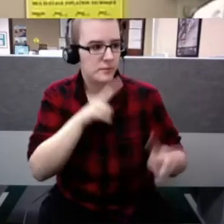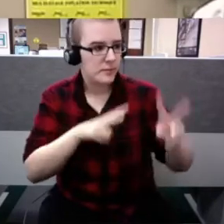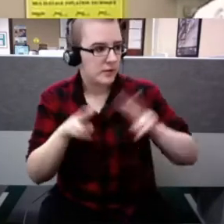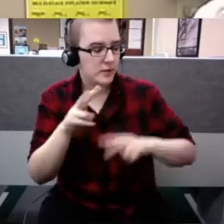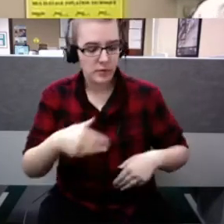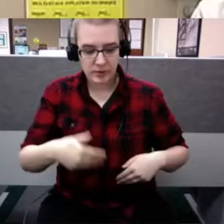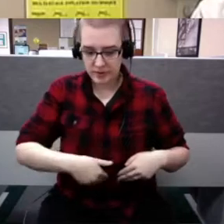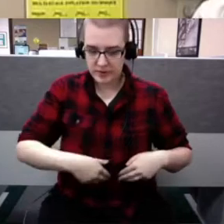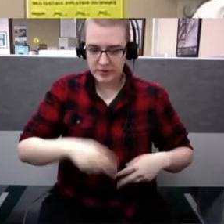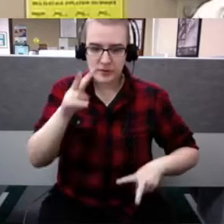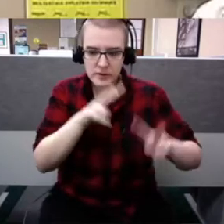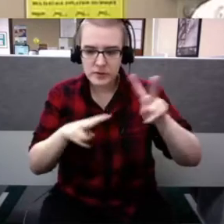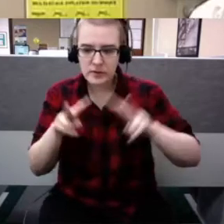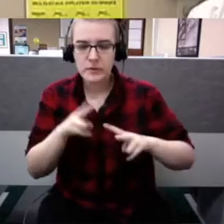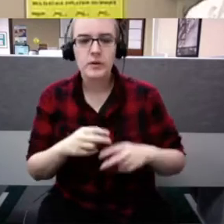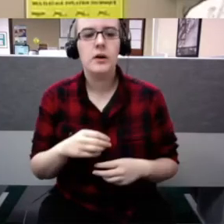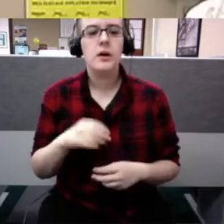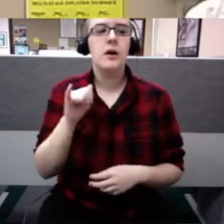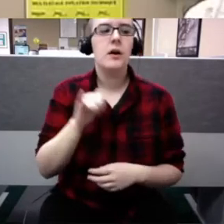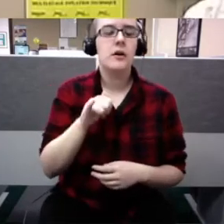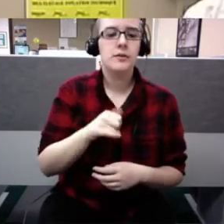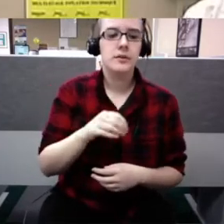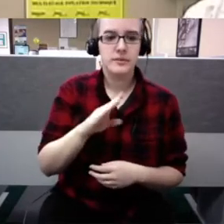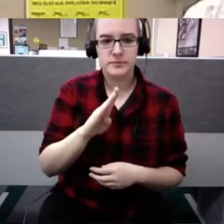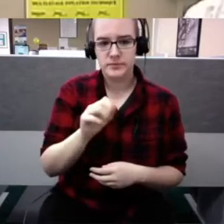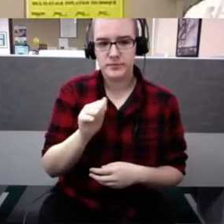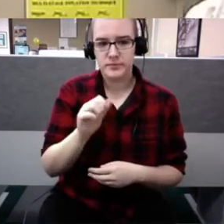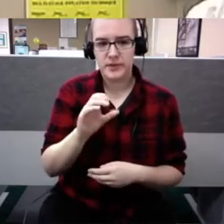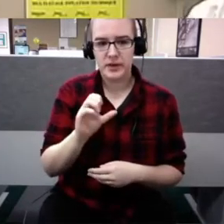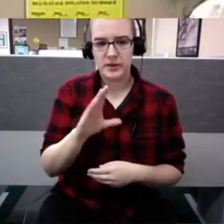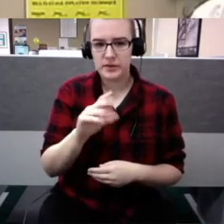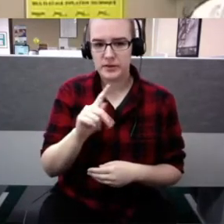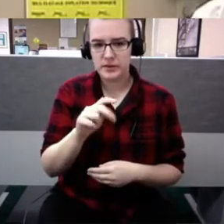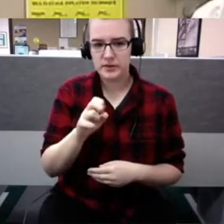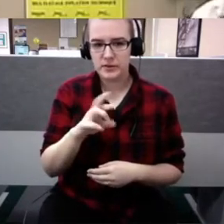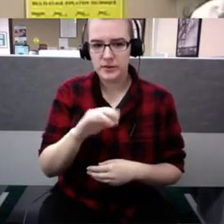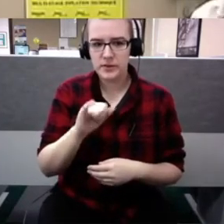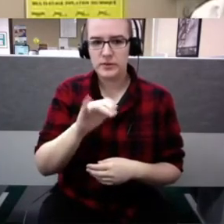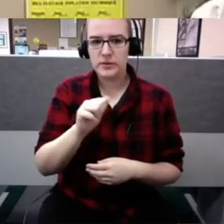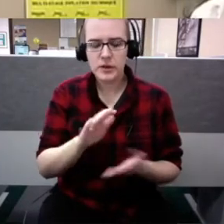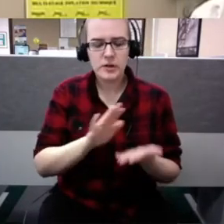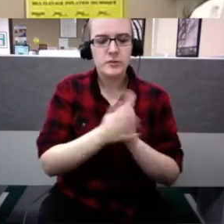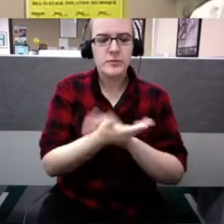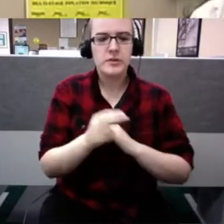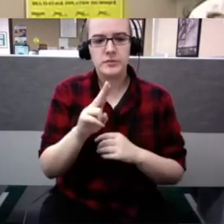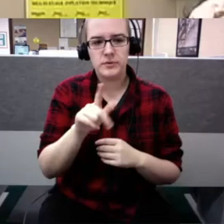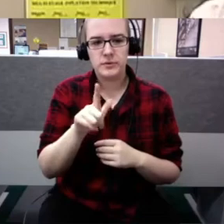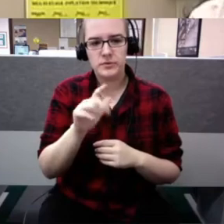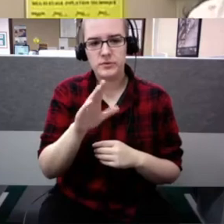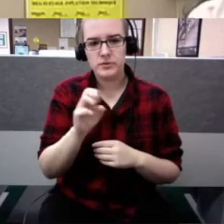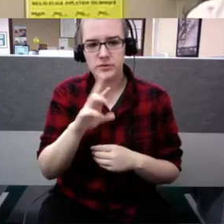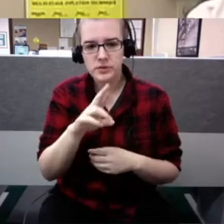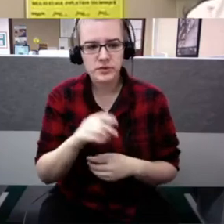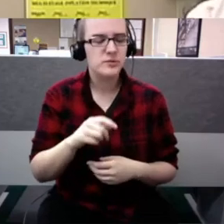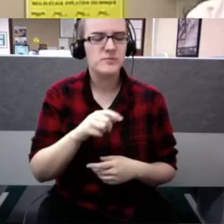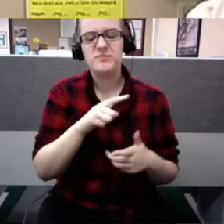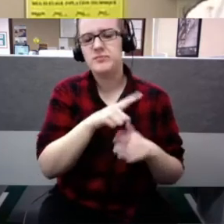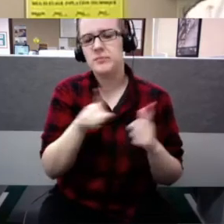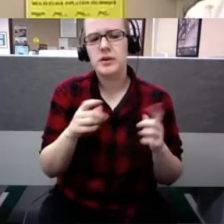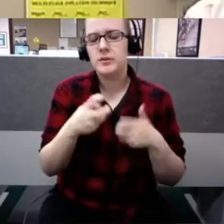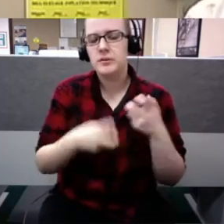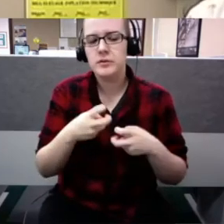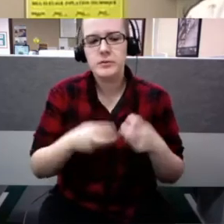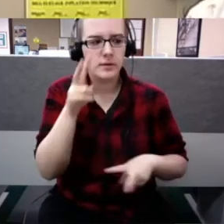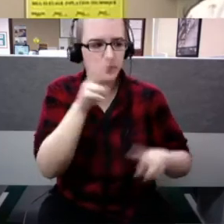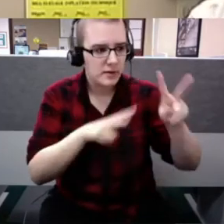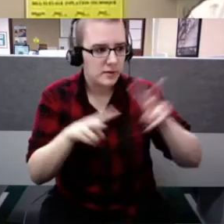irritated areas, or perhaps thinks you may have the bacteria that cause ulcers, they'll take a little tissue sample. You do not feel this at all,